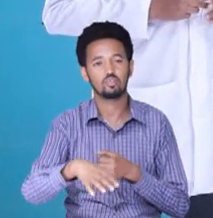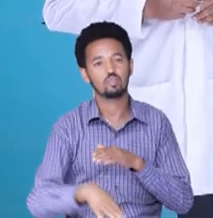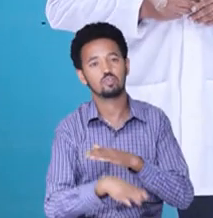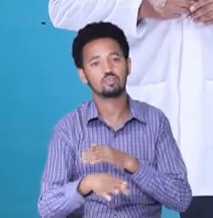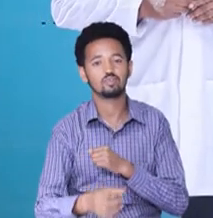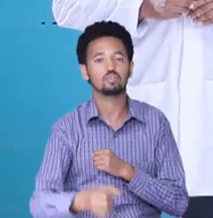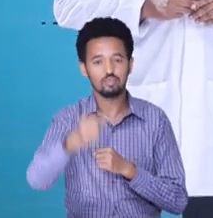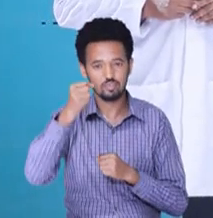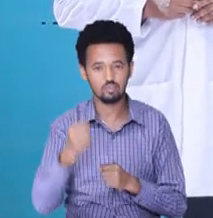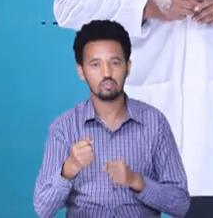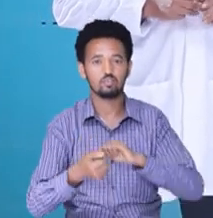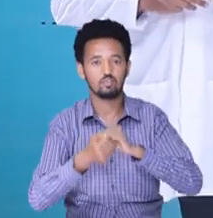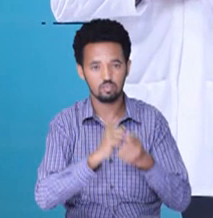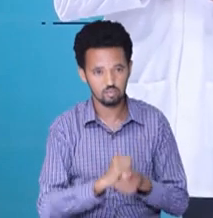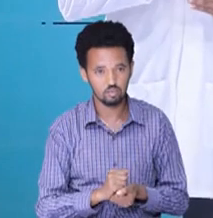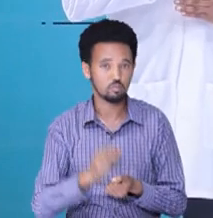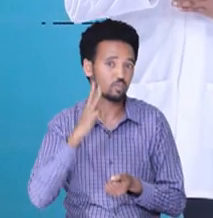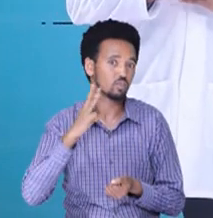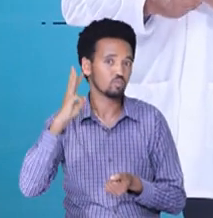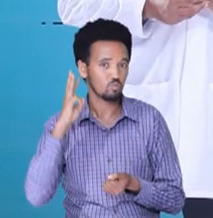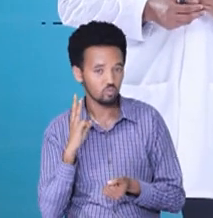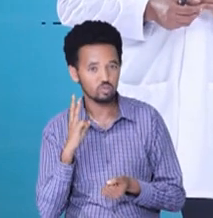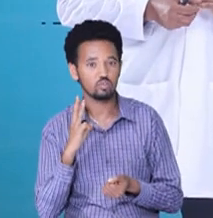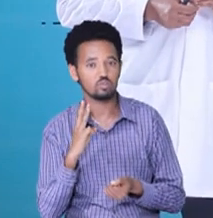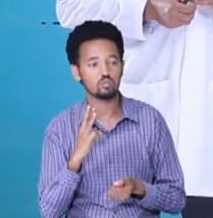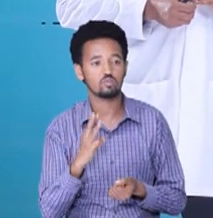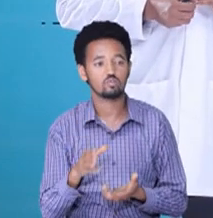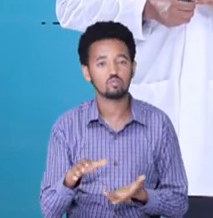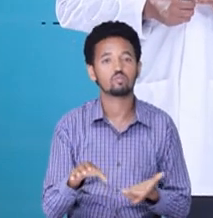the people of France was influenced by